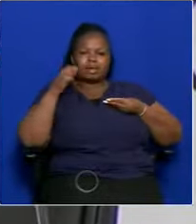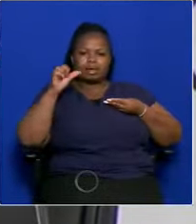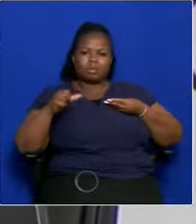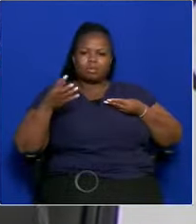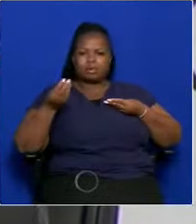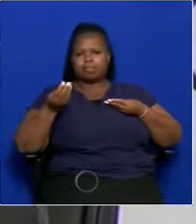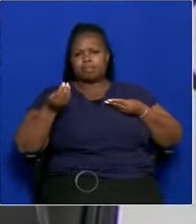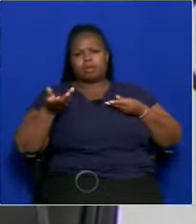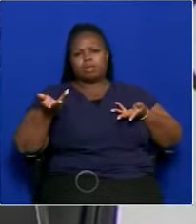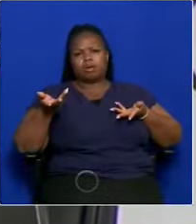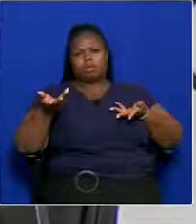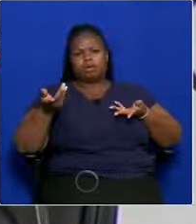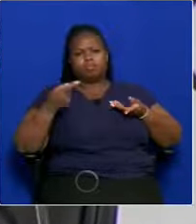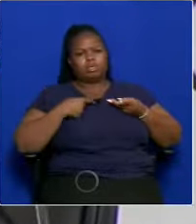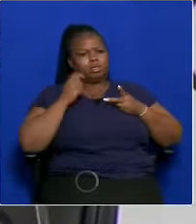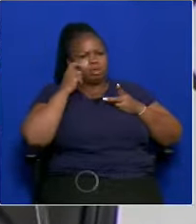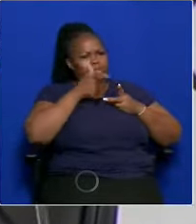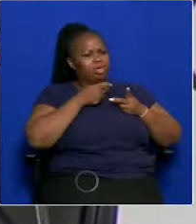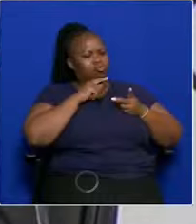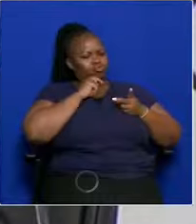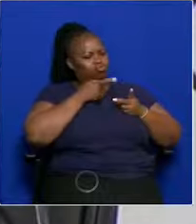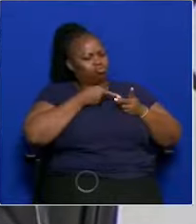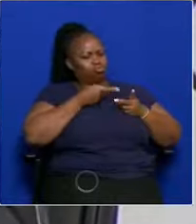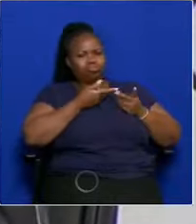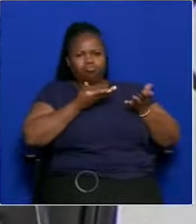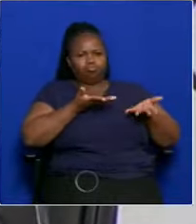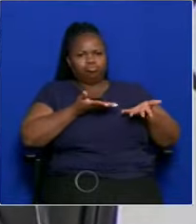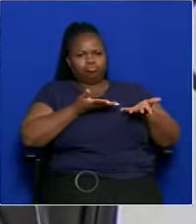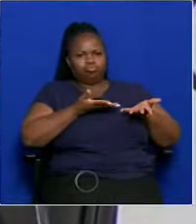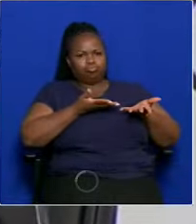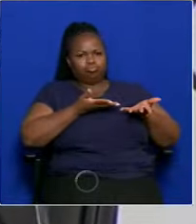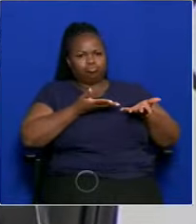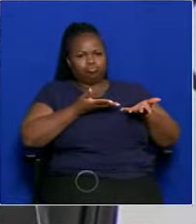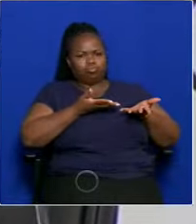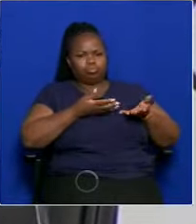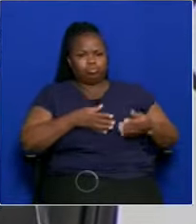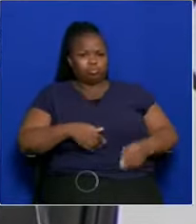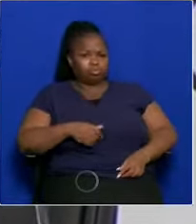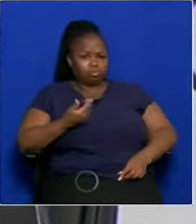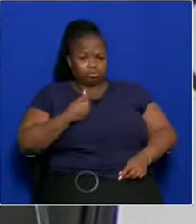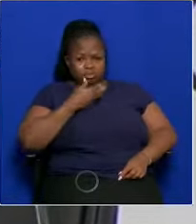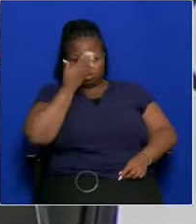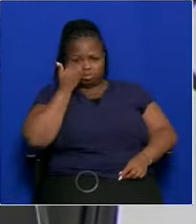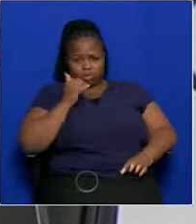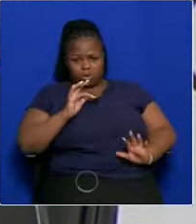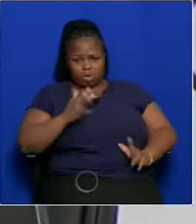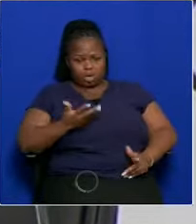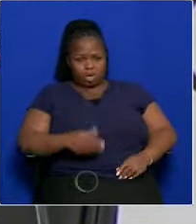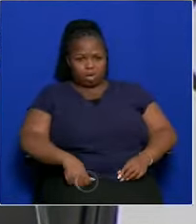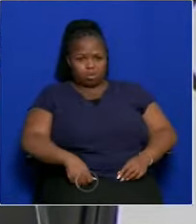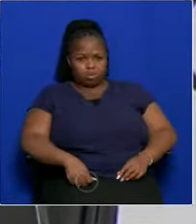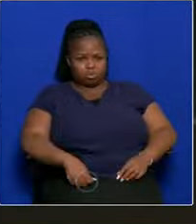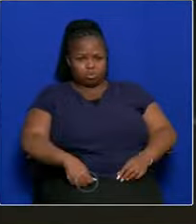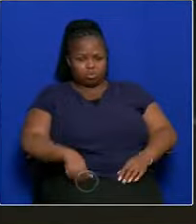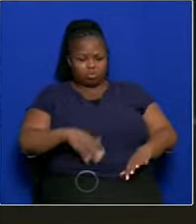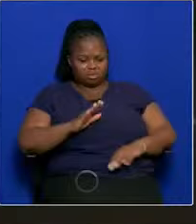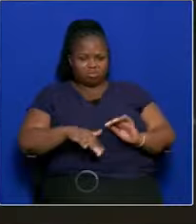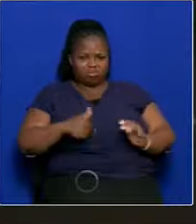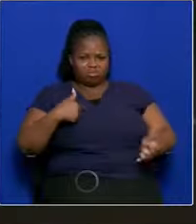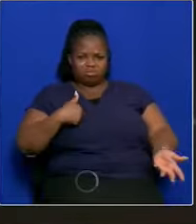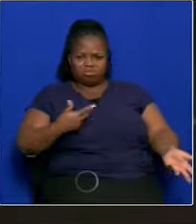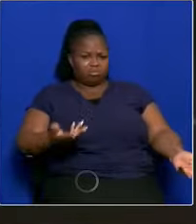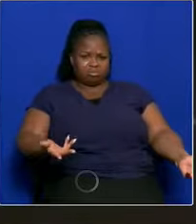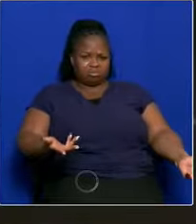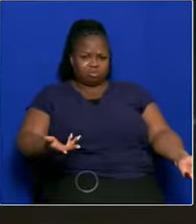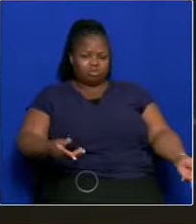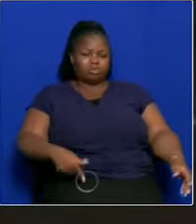pay to what the person I'm paying gave me. So I don't know how could that be held on me. Here's my point. Your